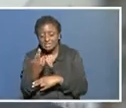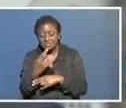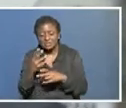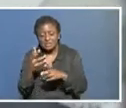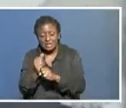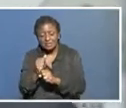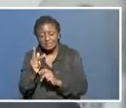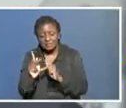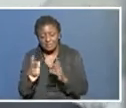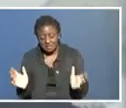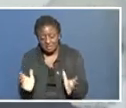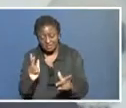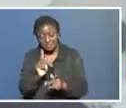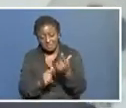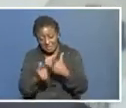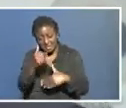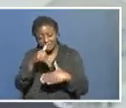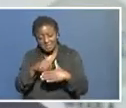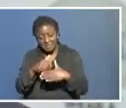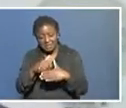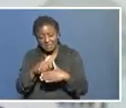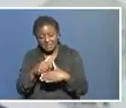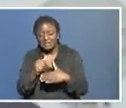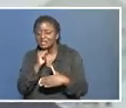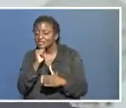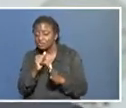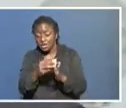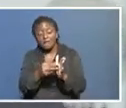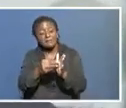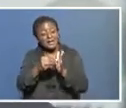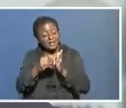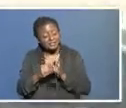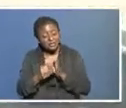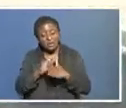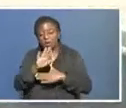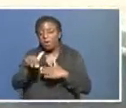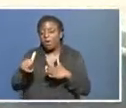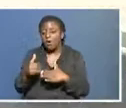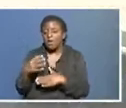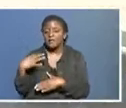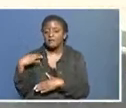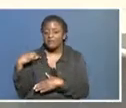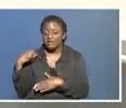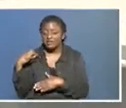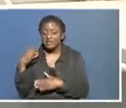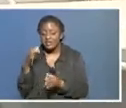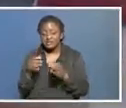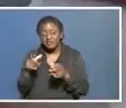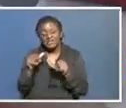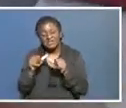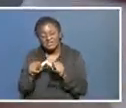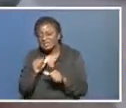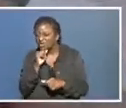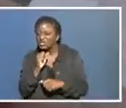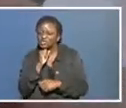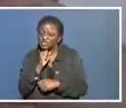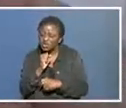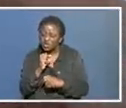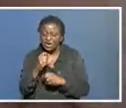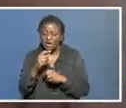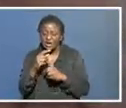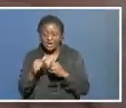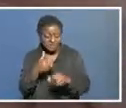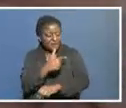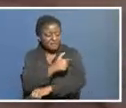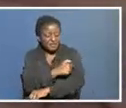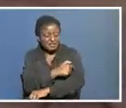as well as the adults. Of course, it's not mandatory. It is all voluntary. And if you're still on the fence about vaccination, the minister's